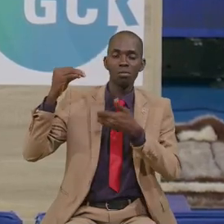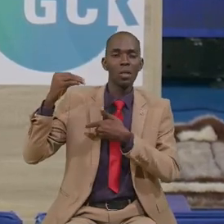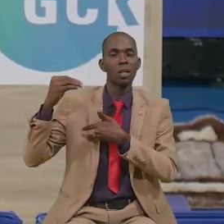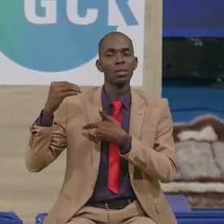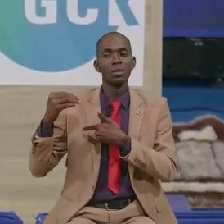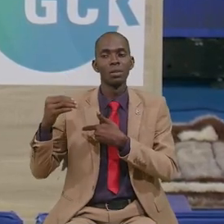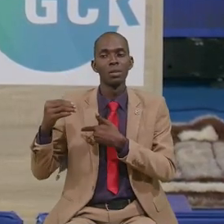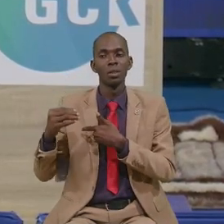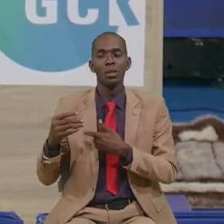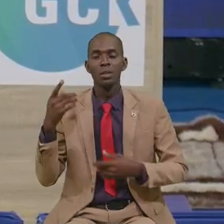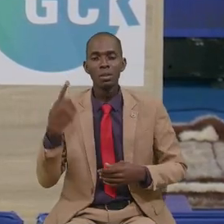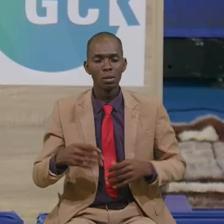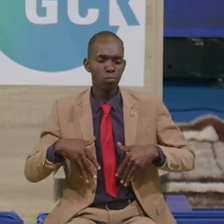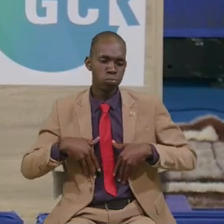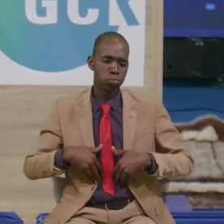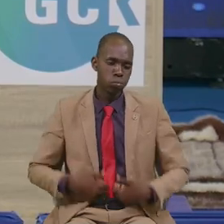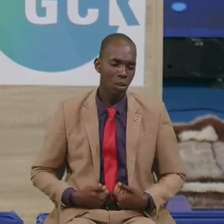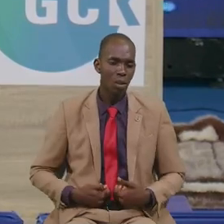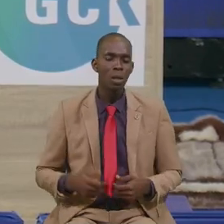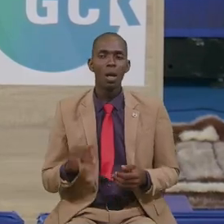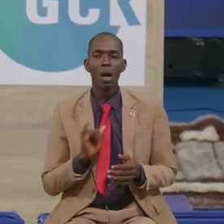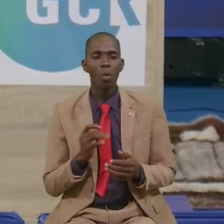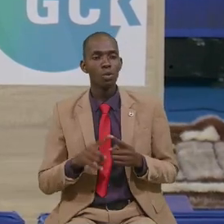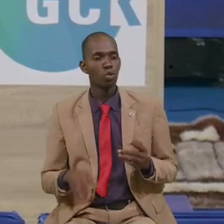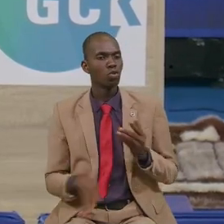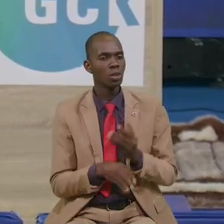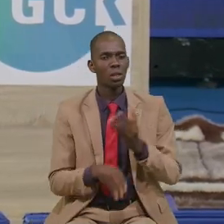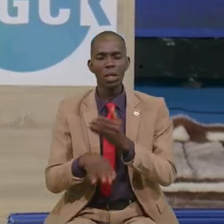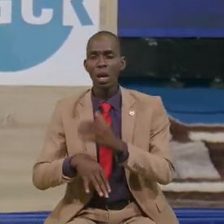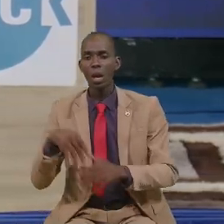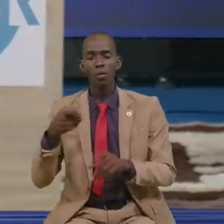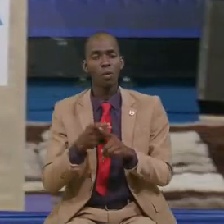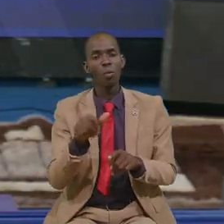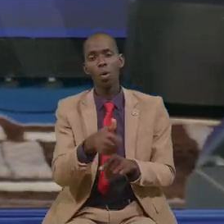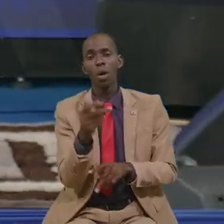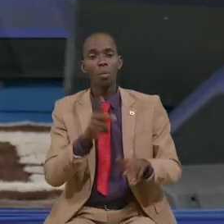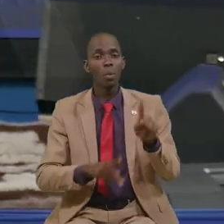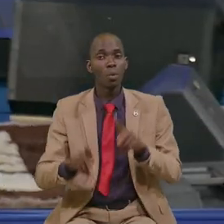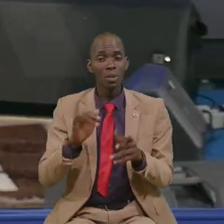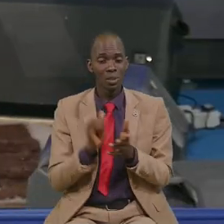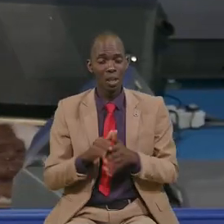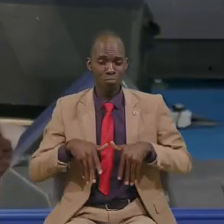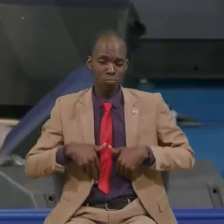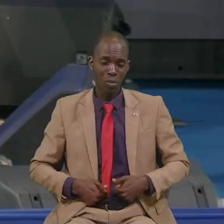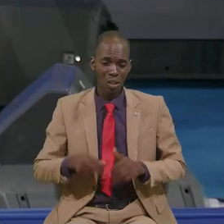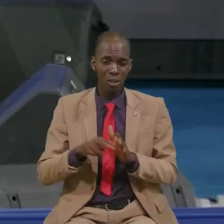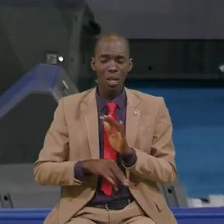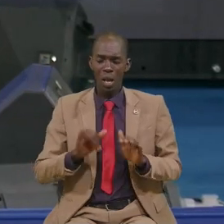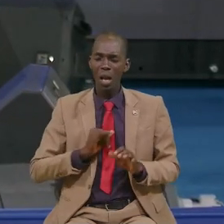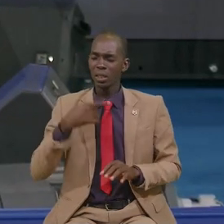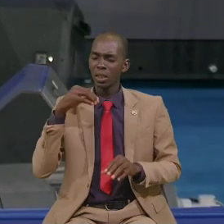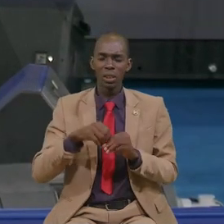The tiredness I'm going to drive away from all those people. That tiredness, I say in the name